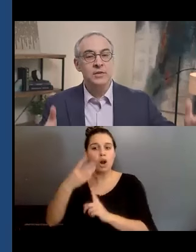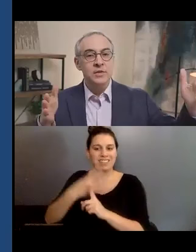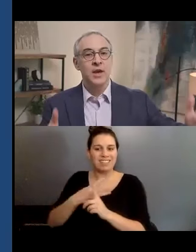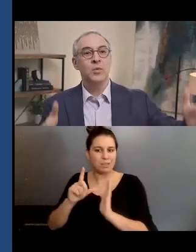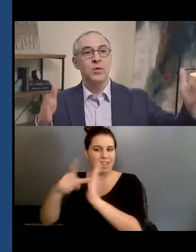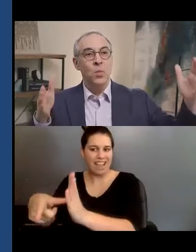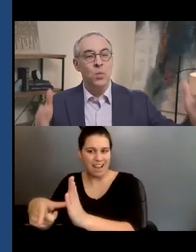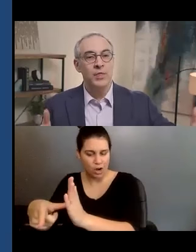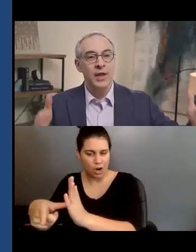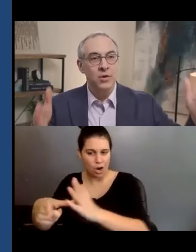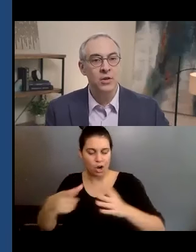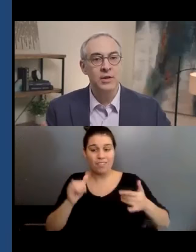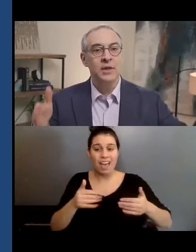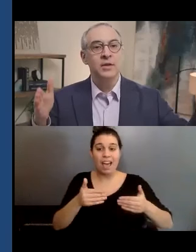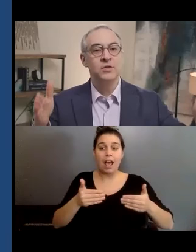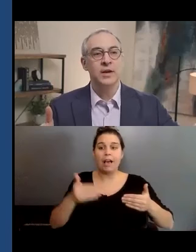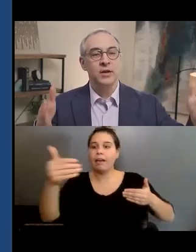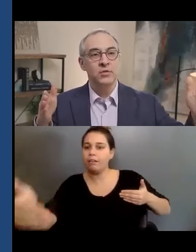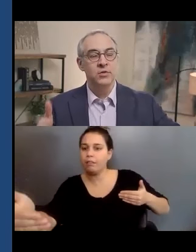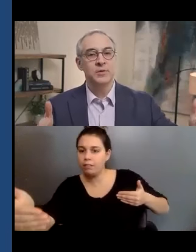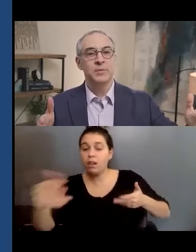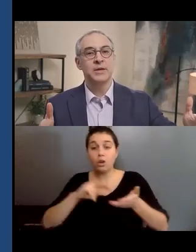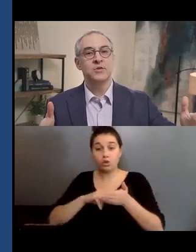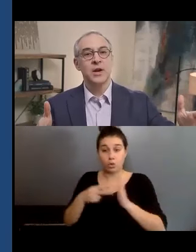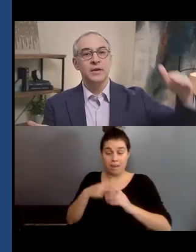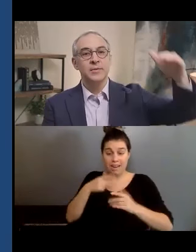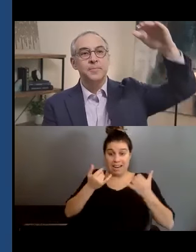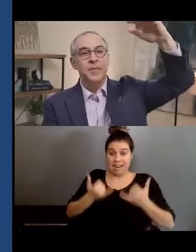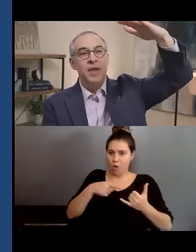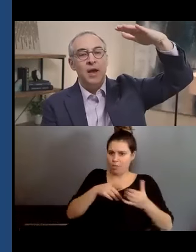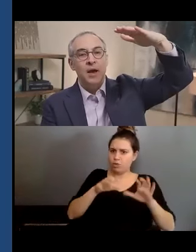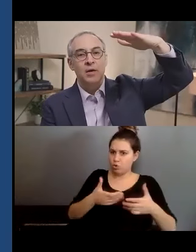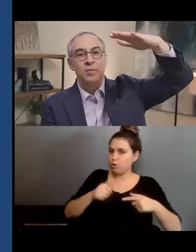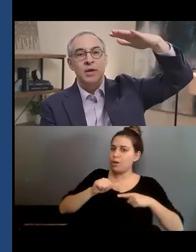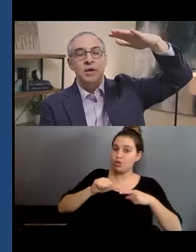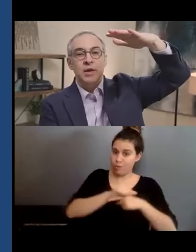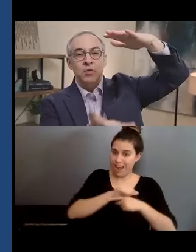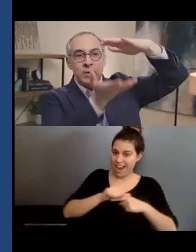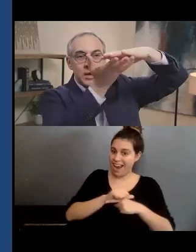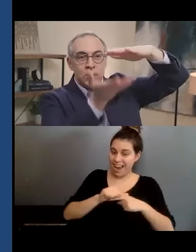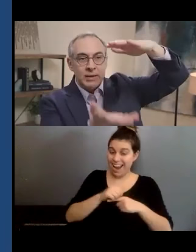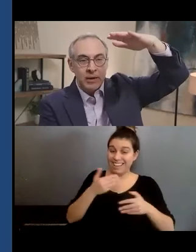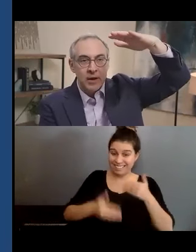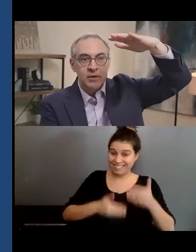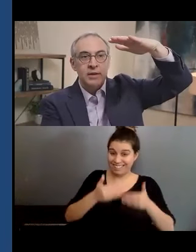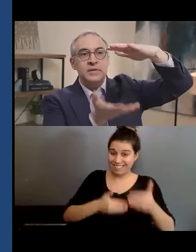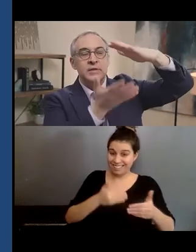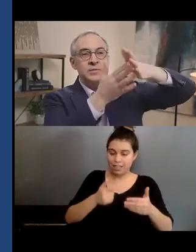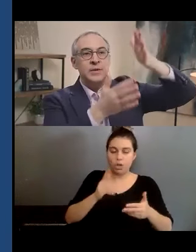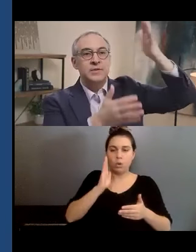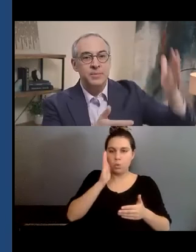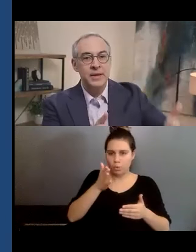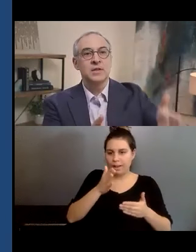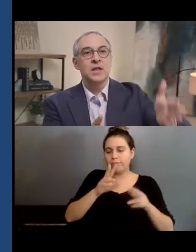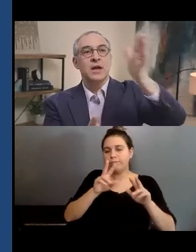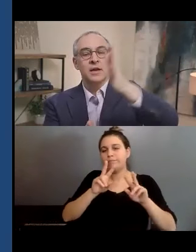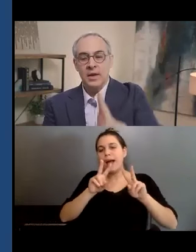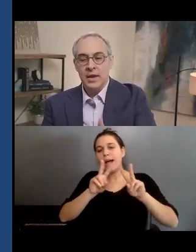During the time when that early training group is being trained, they'll be conducting assessments